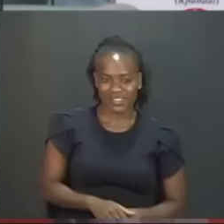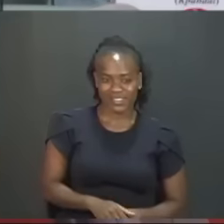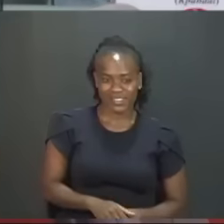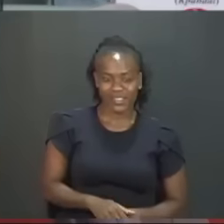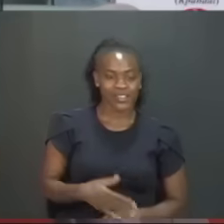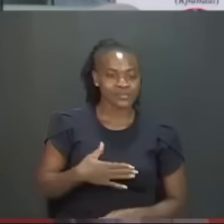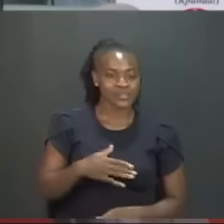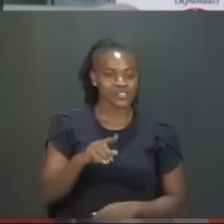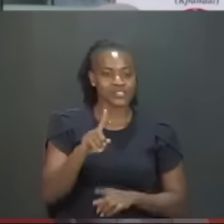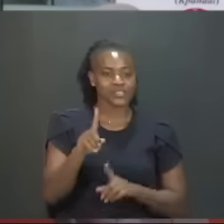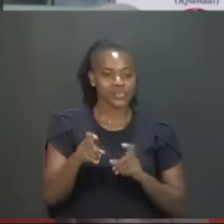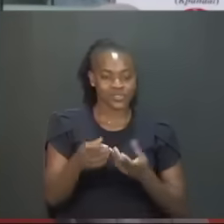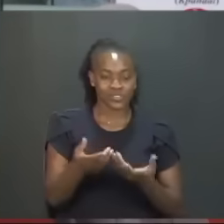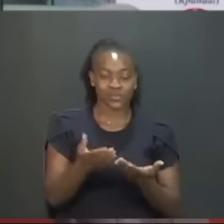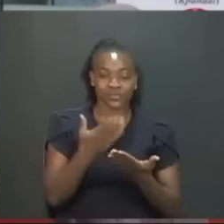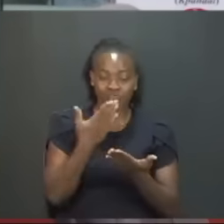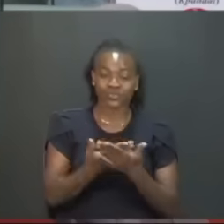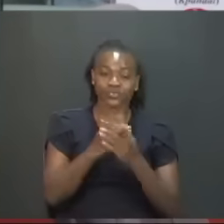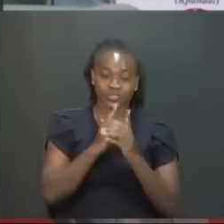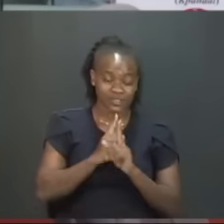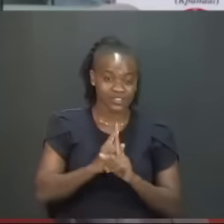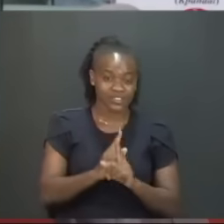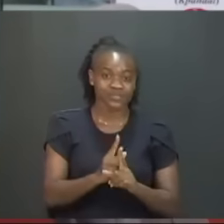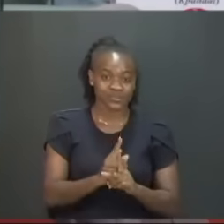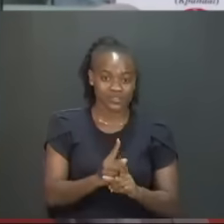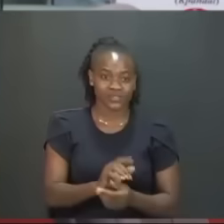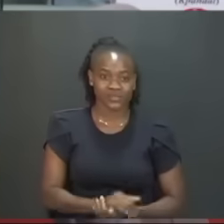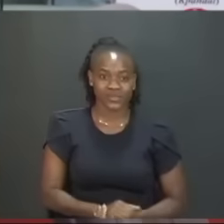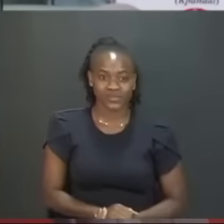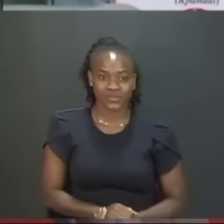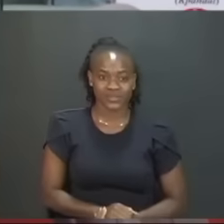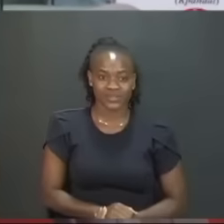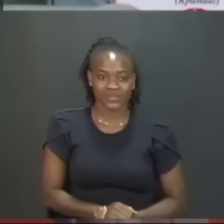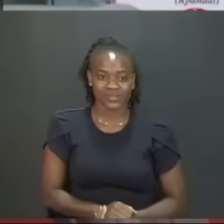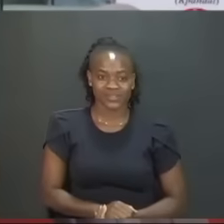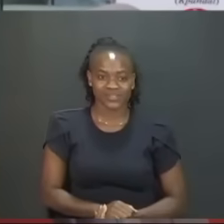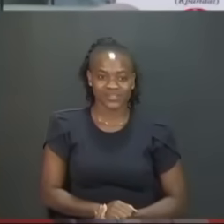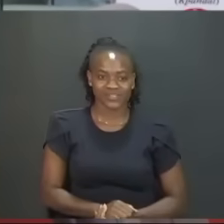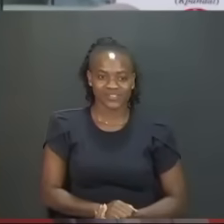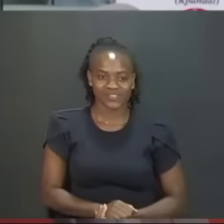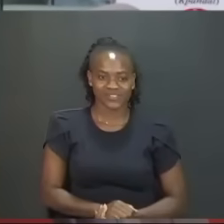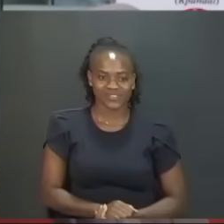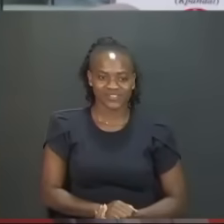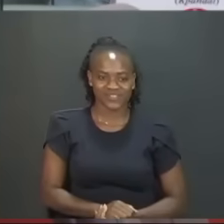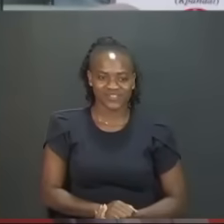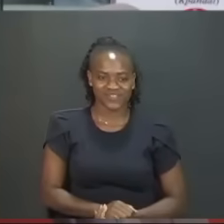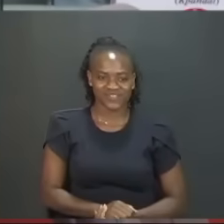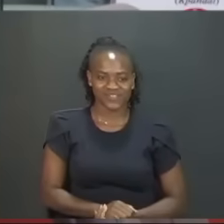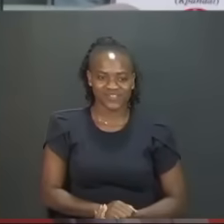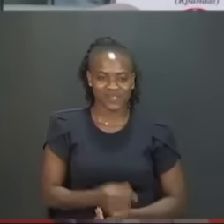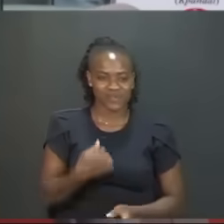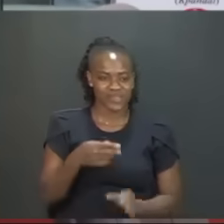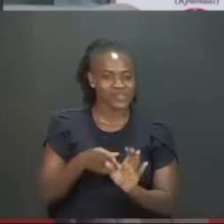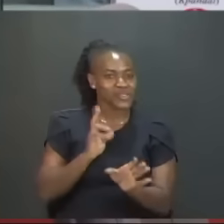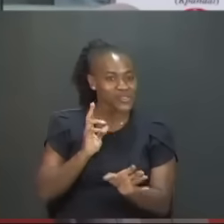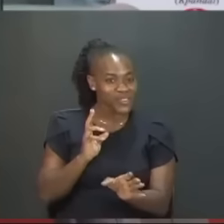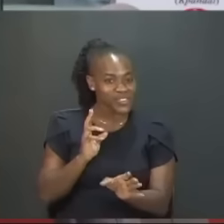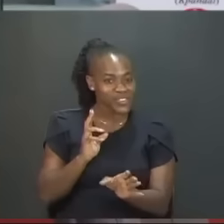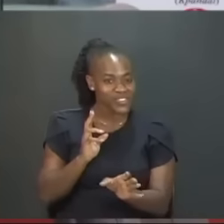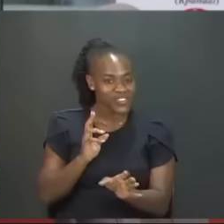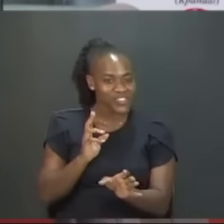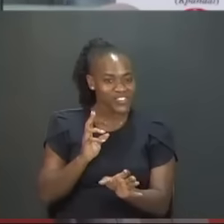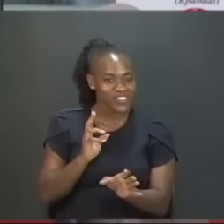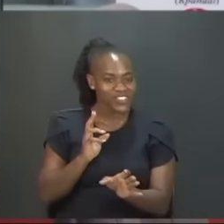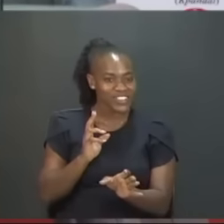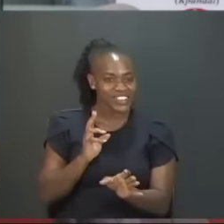want a good response. I should recall which one. I will call on the chairman of the business committee.